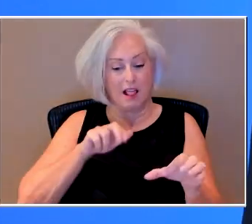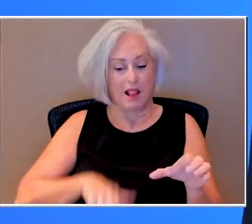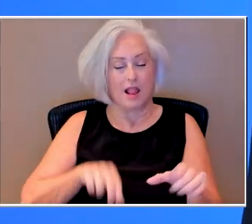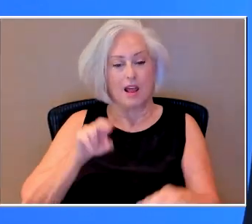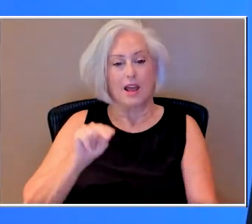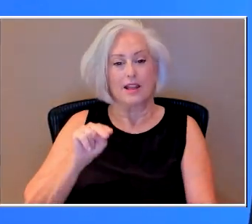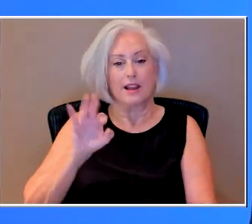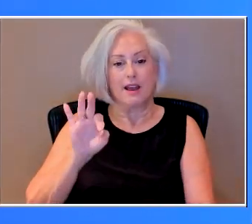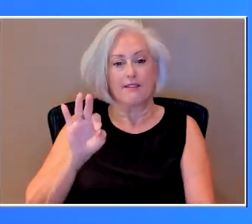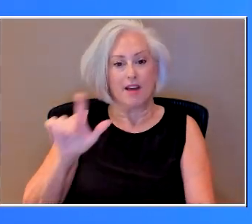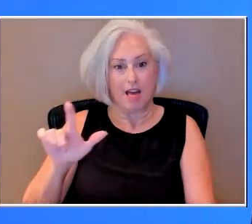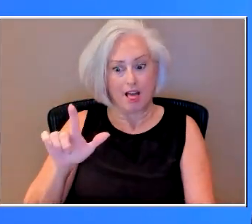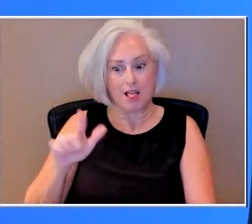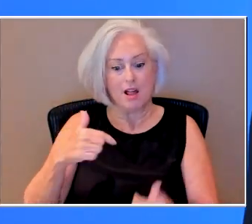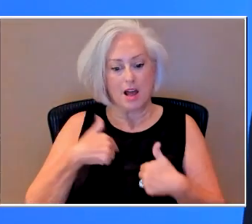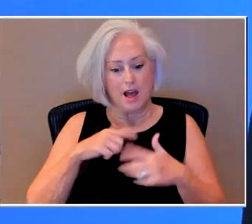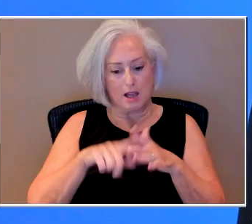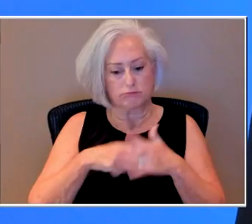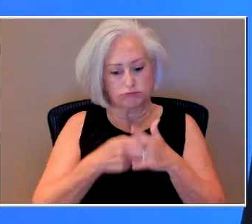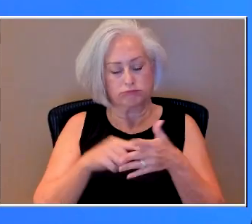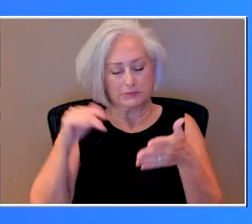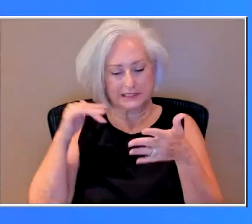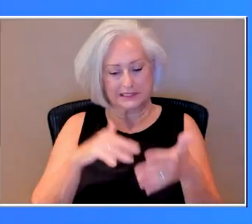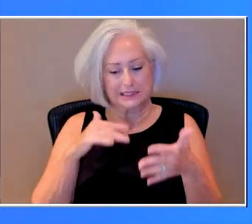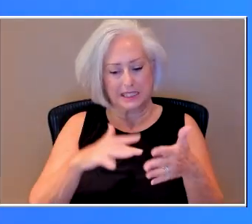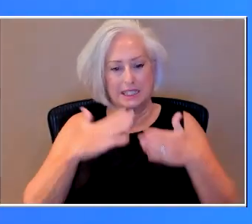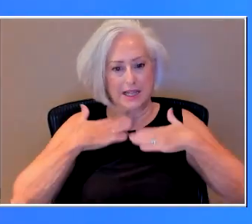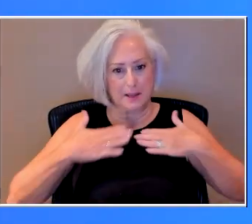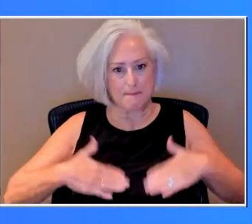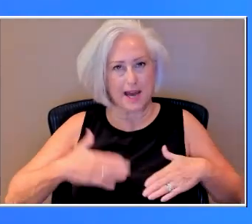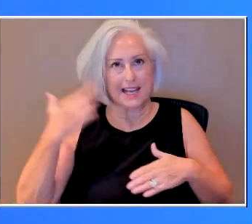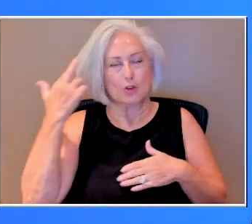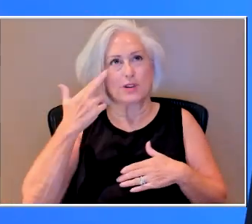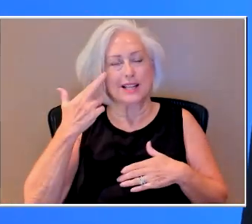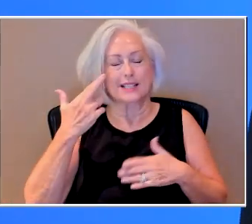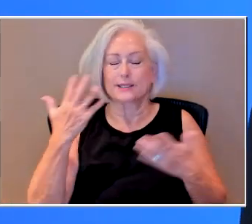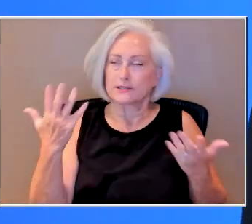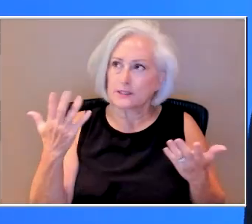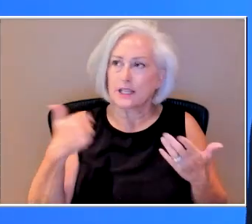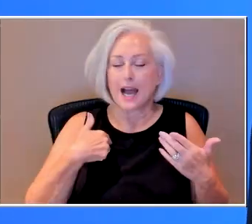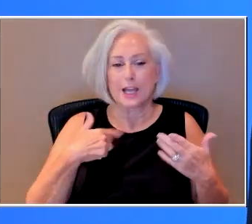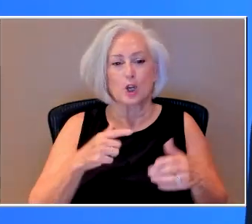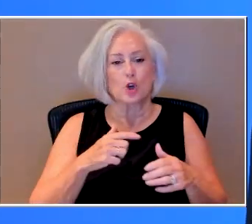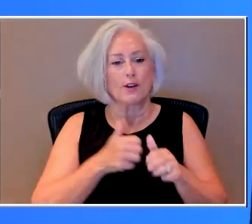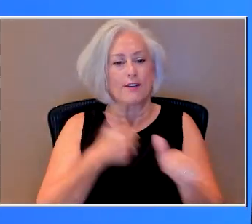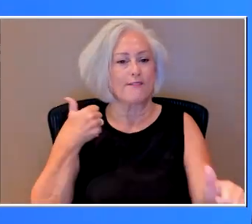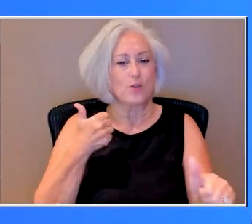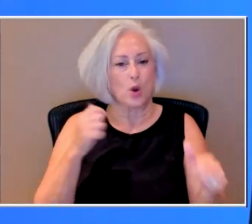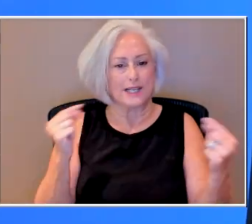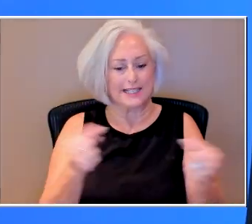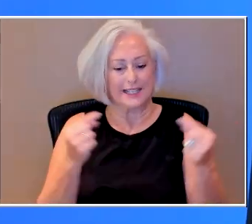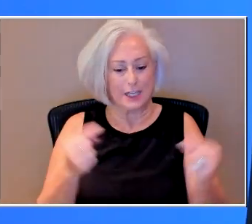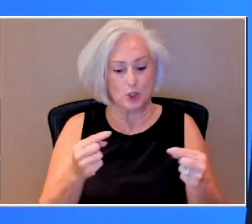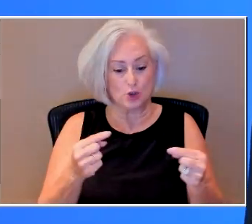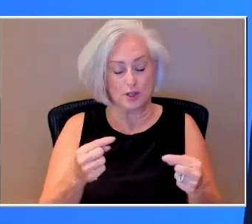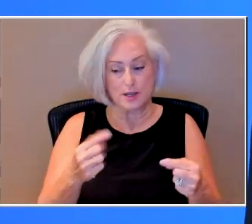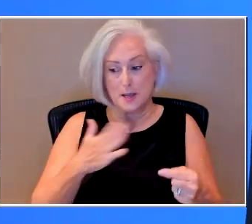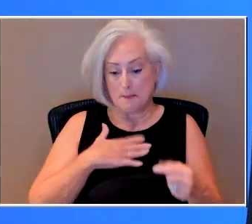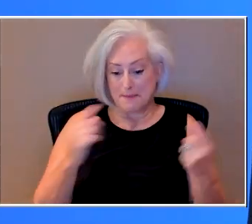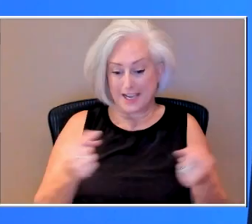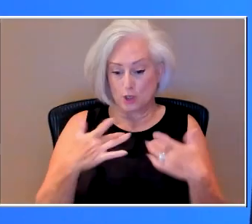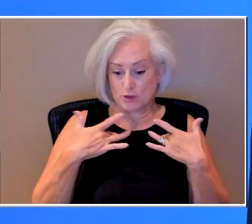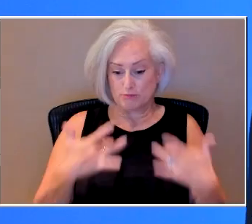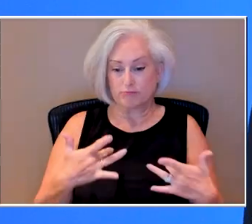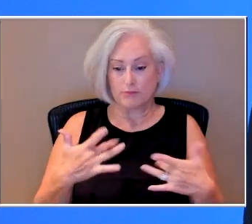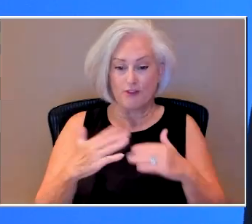the body that I realized that a lot of my injuries were preventable. A lot of my injuries were overuse injuries or injuries because